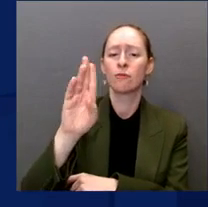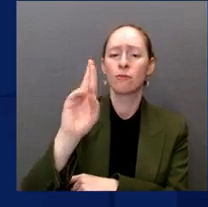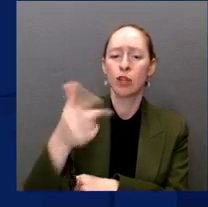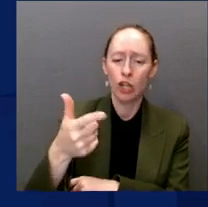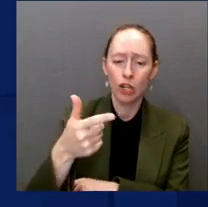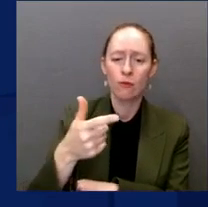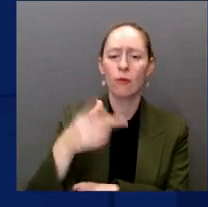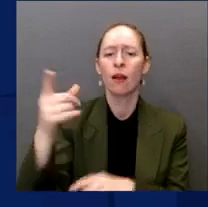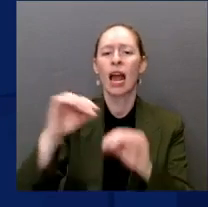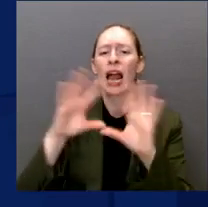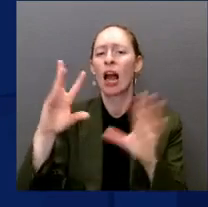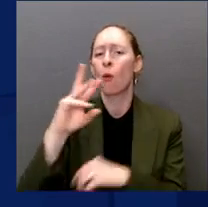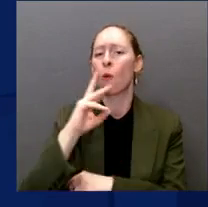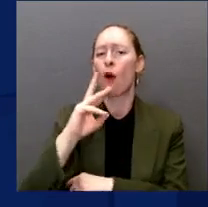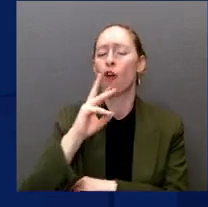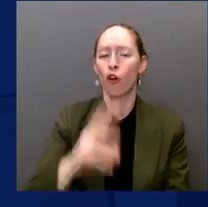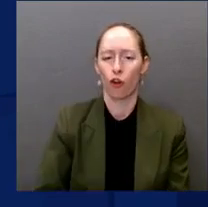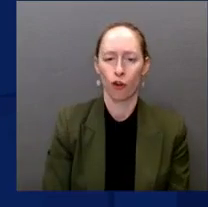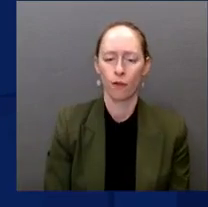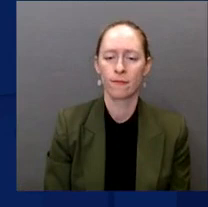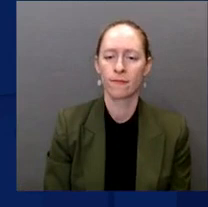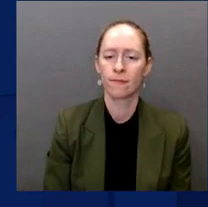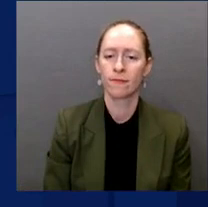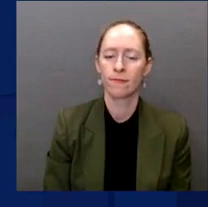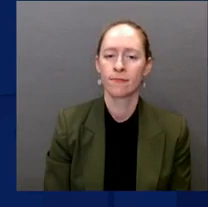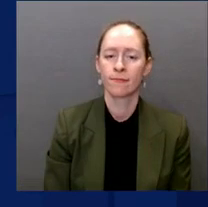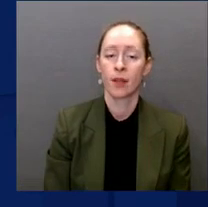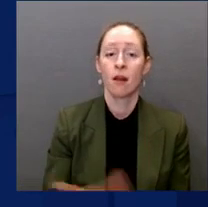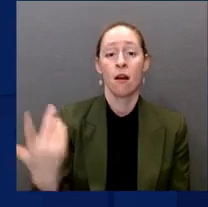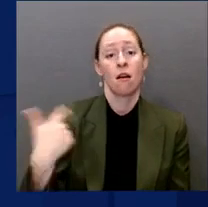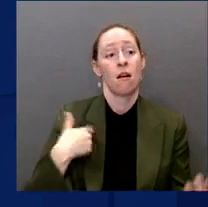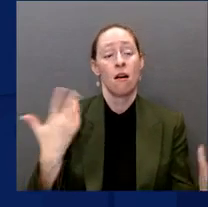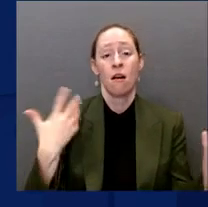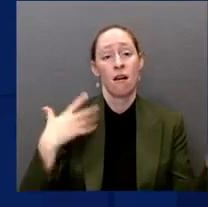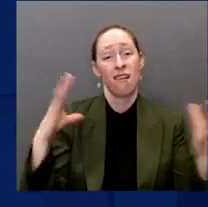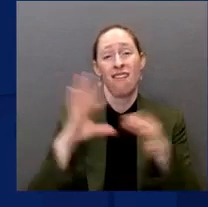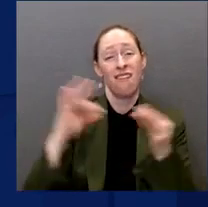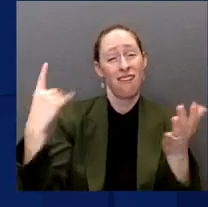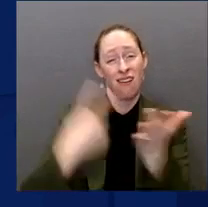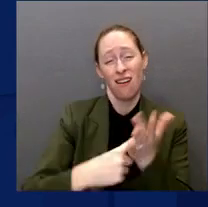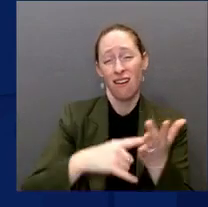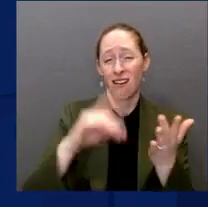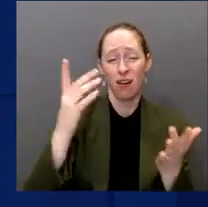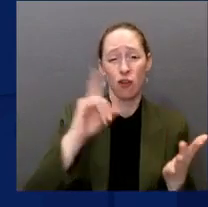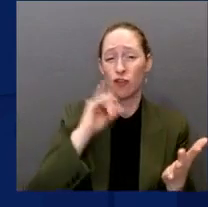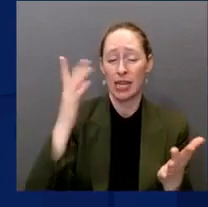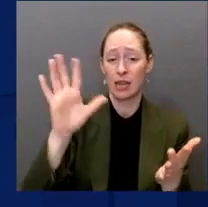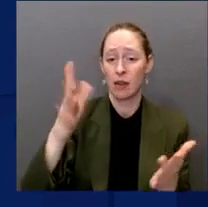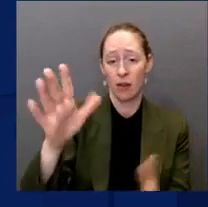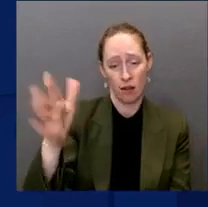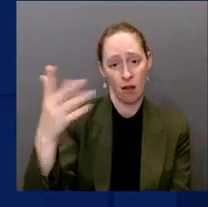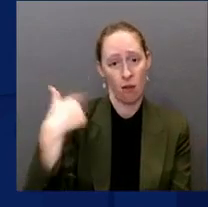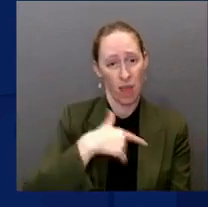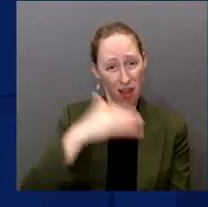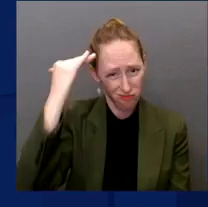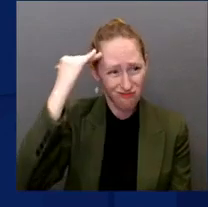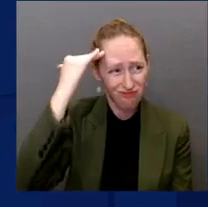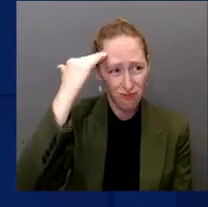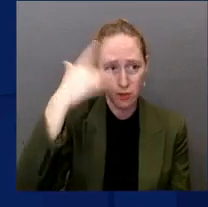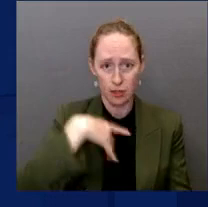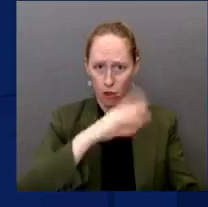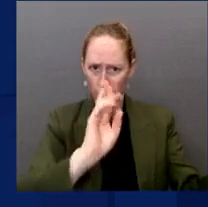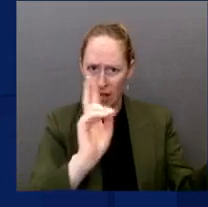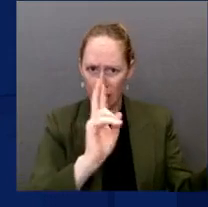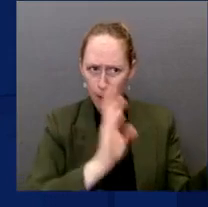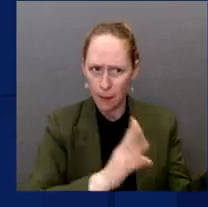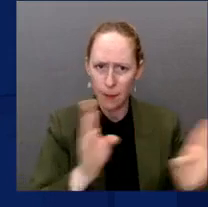is that we are on the alert and in action. We've approved every request Florida has made for